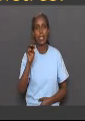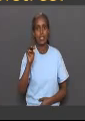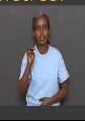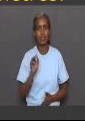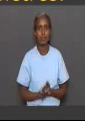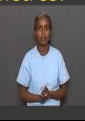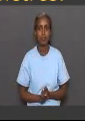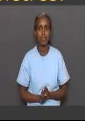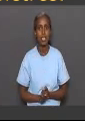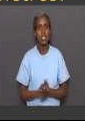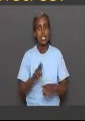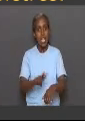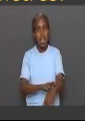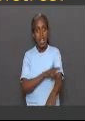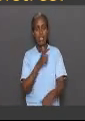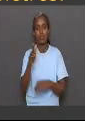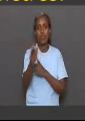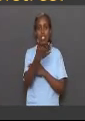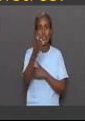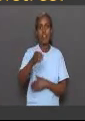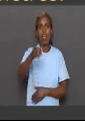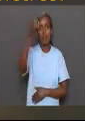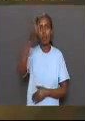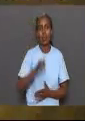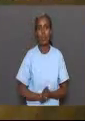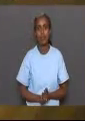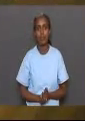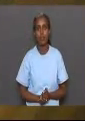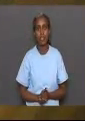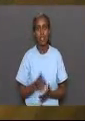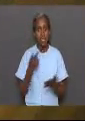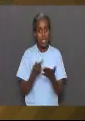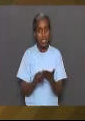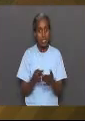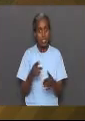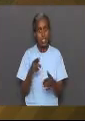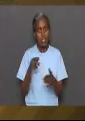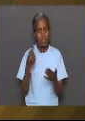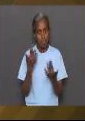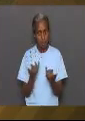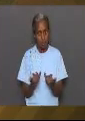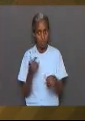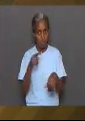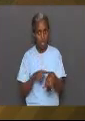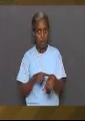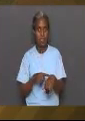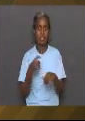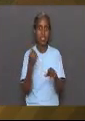4.83 meters, the length of the flagpole. It is now time for an activity.